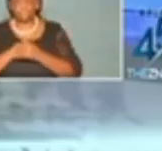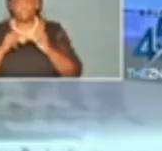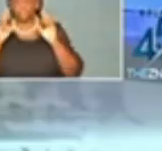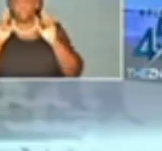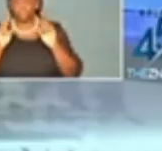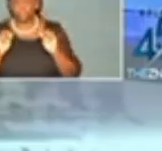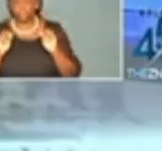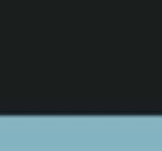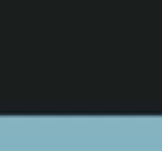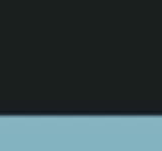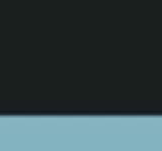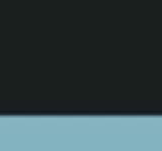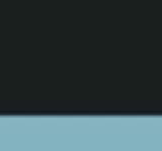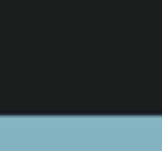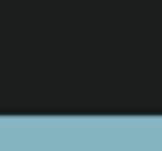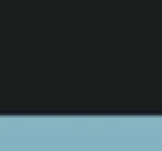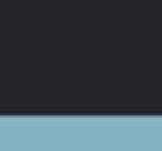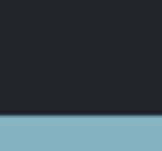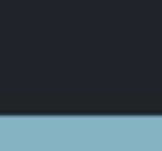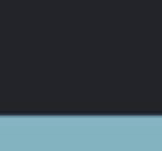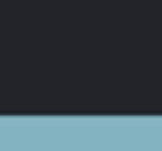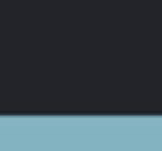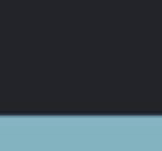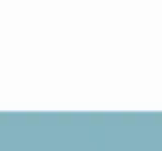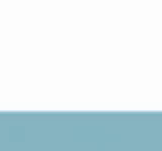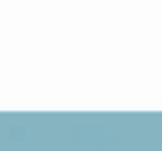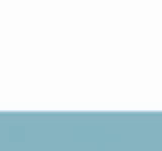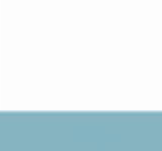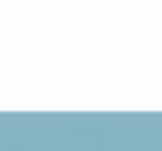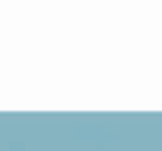code word each day. Then go to